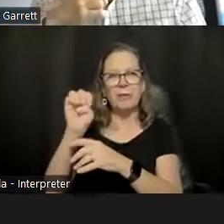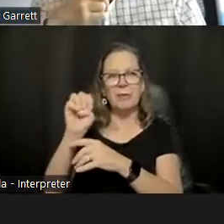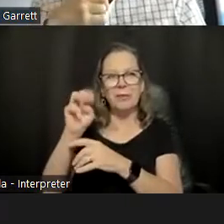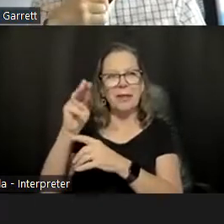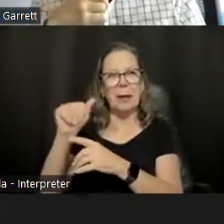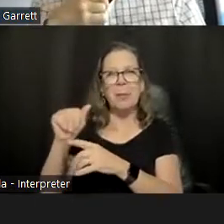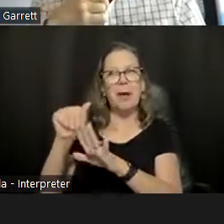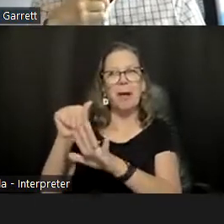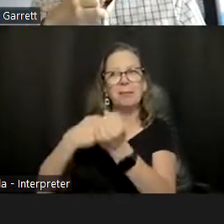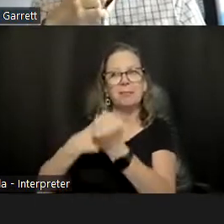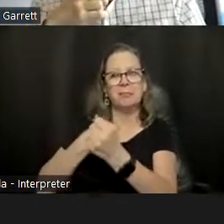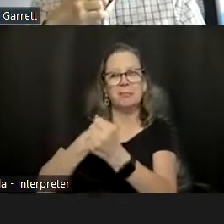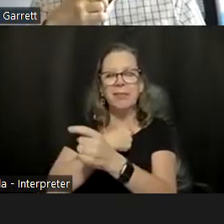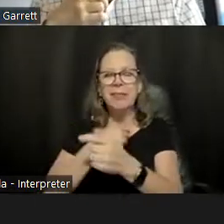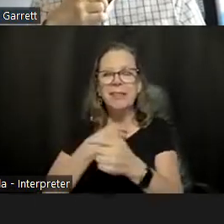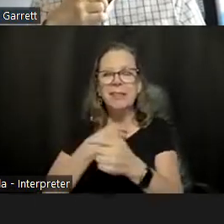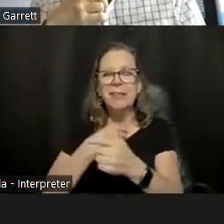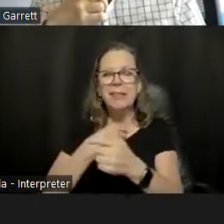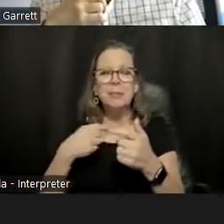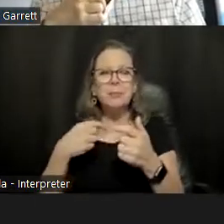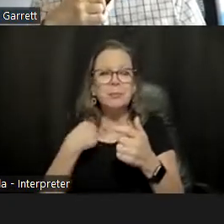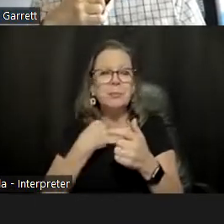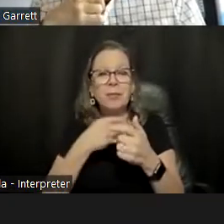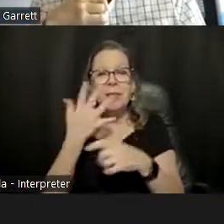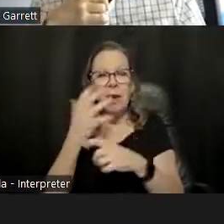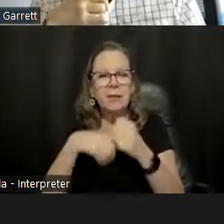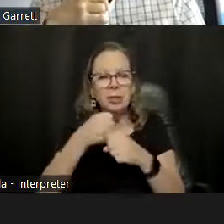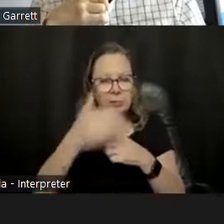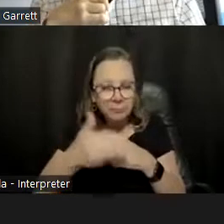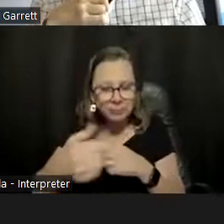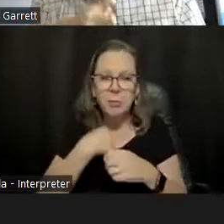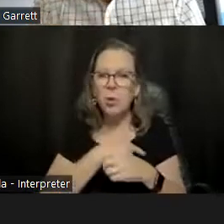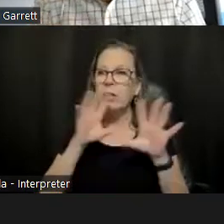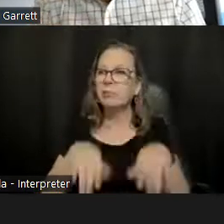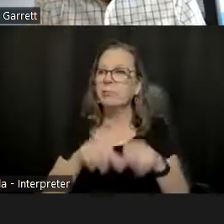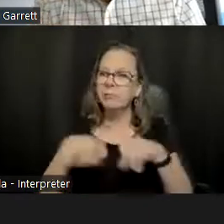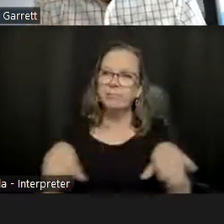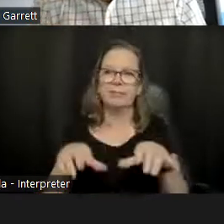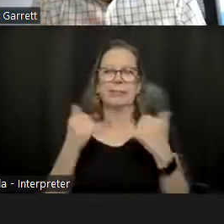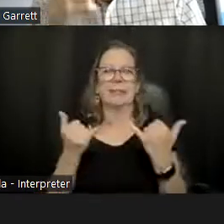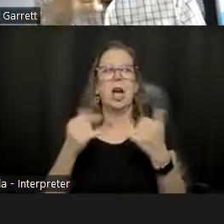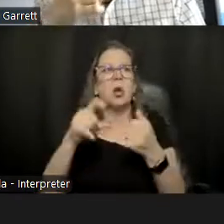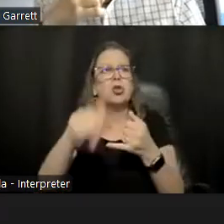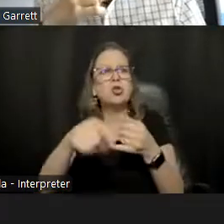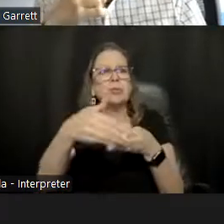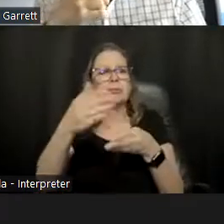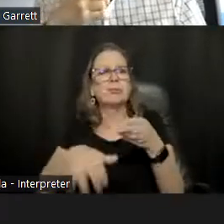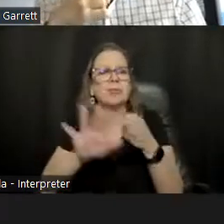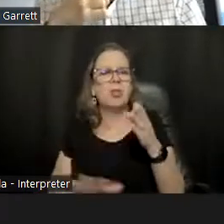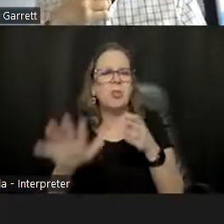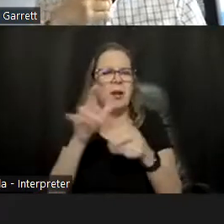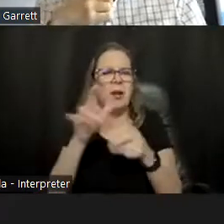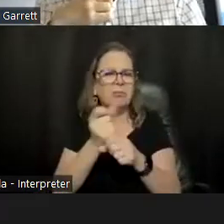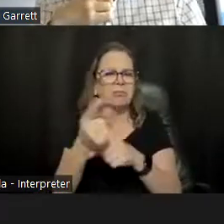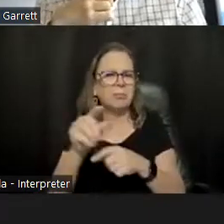and we're in the update right now. So we should have that knocked out and done probably by March of next